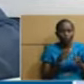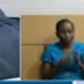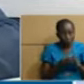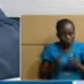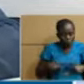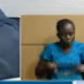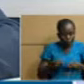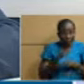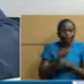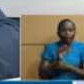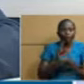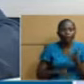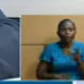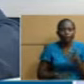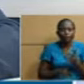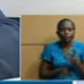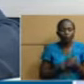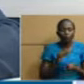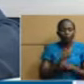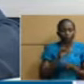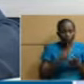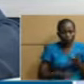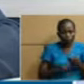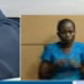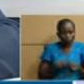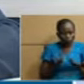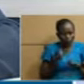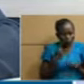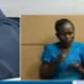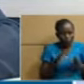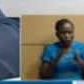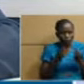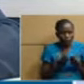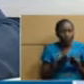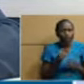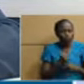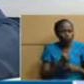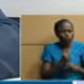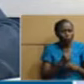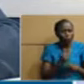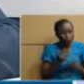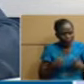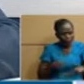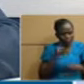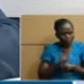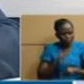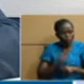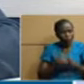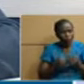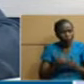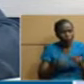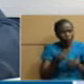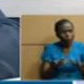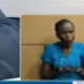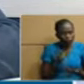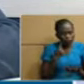done in this kind of arrangement? We've set the ball rolling. The first fundamental thing is to ensure that we license